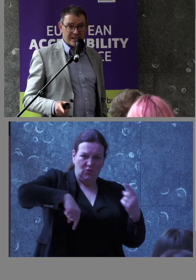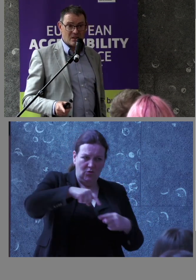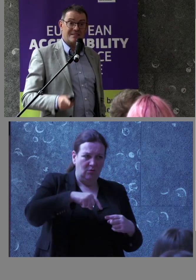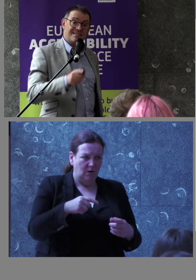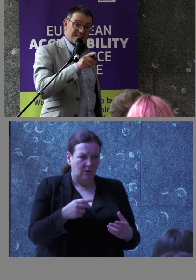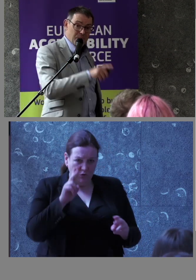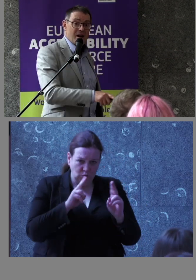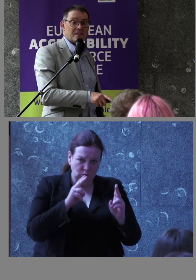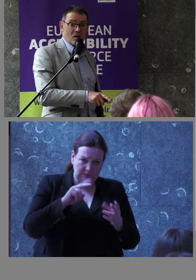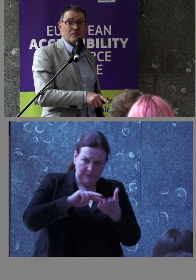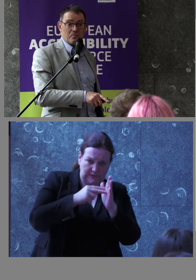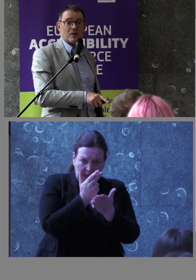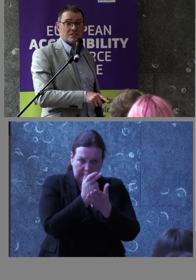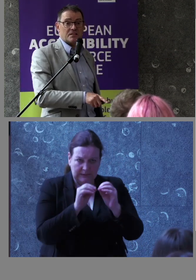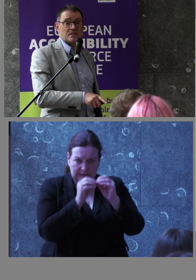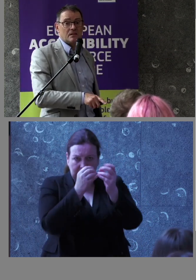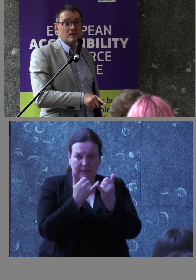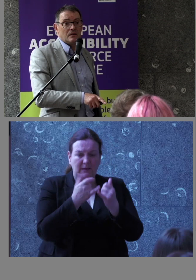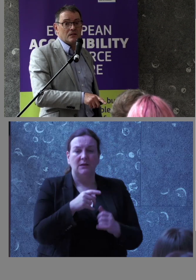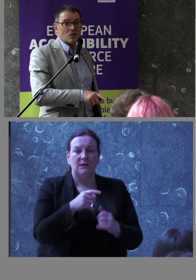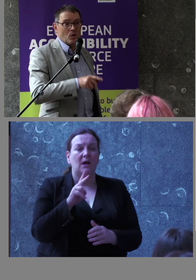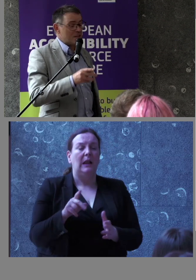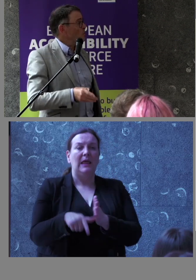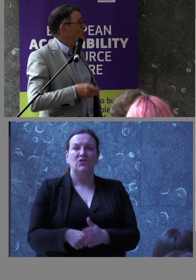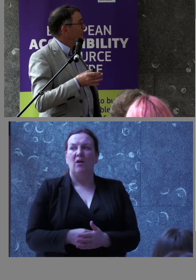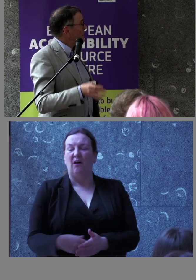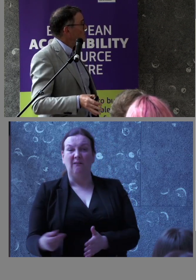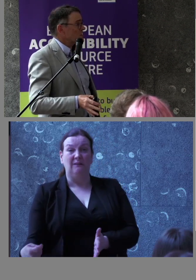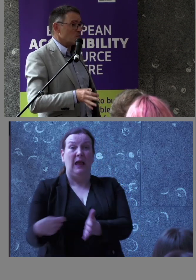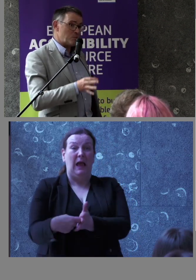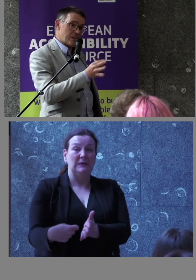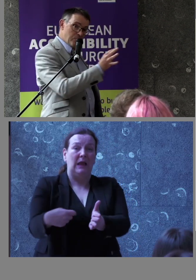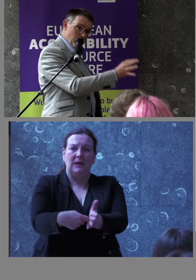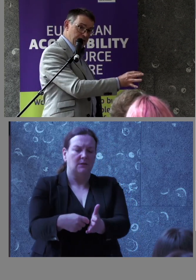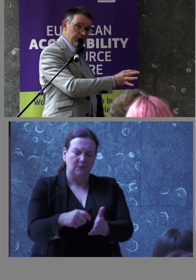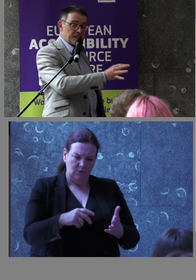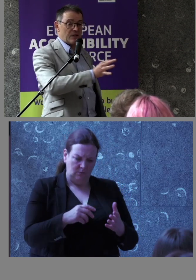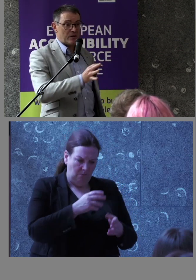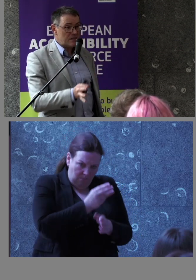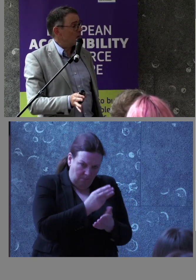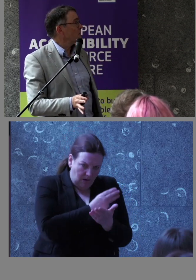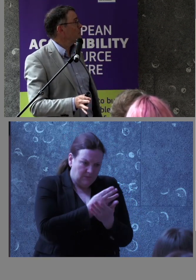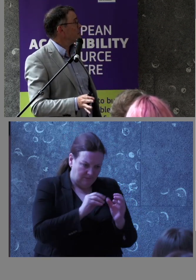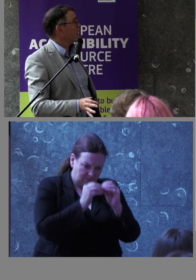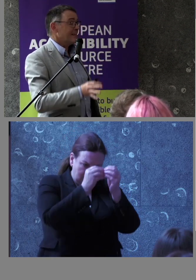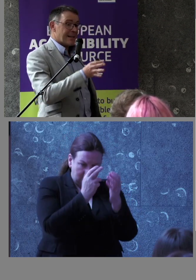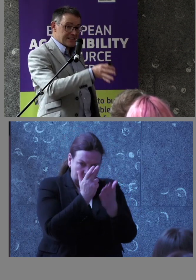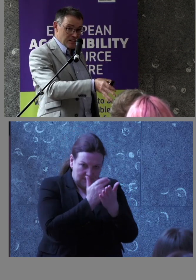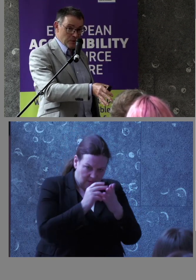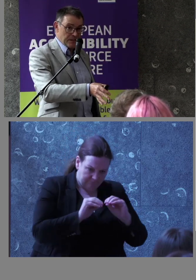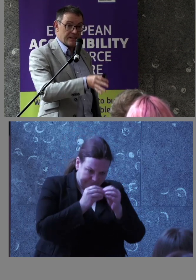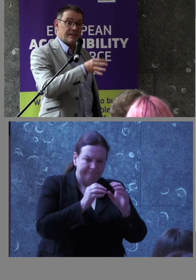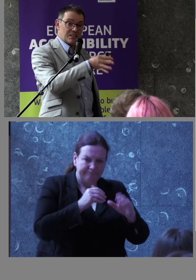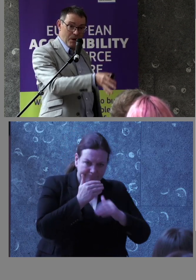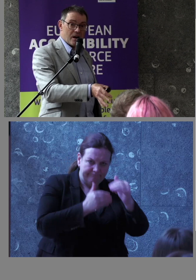out, and that the accessibility attributes have been applied to the various screens. And the design system have ownership of